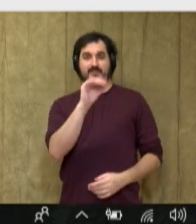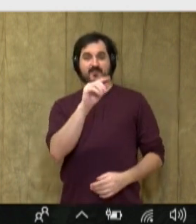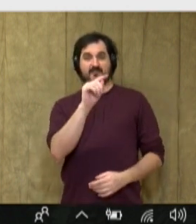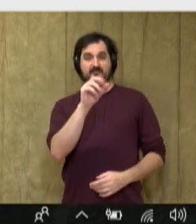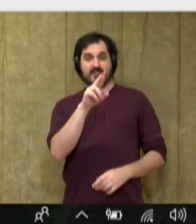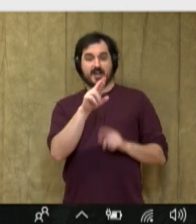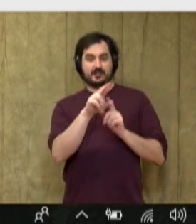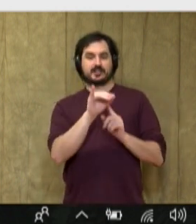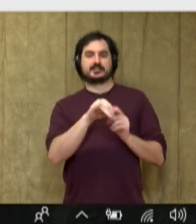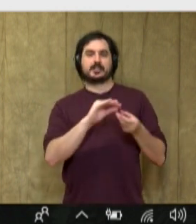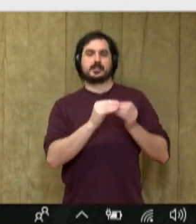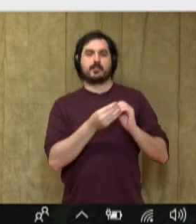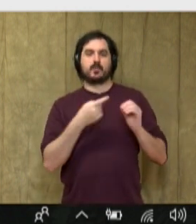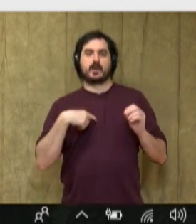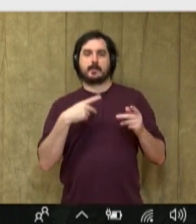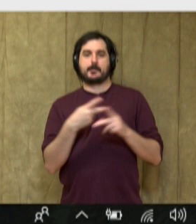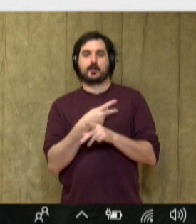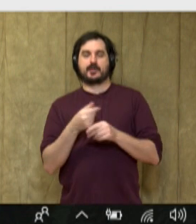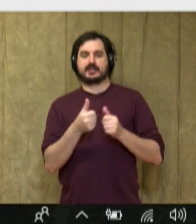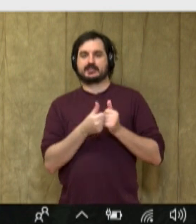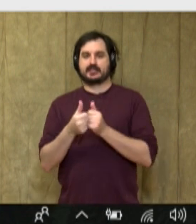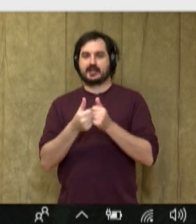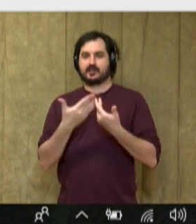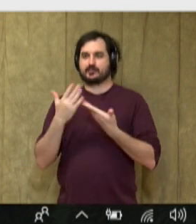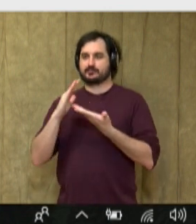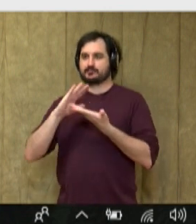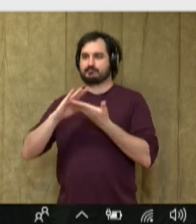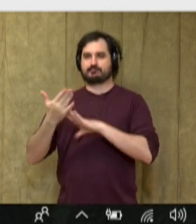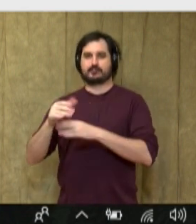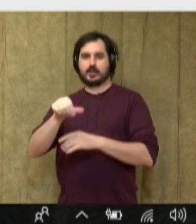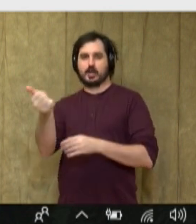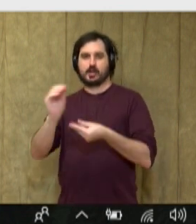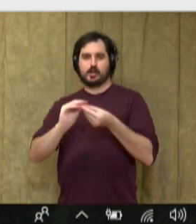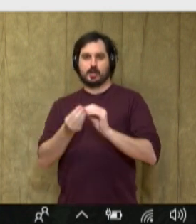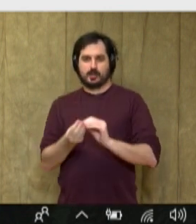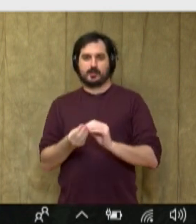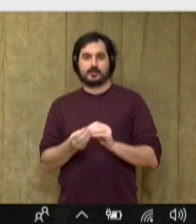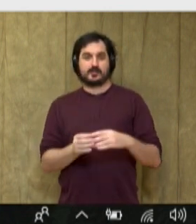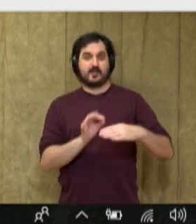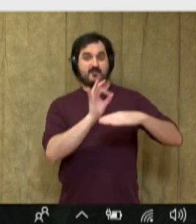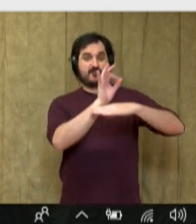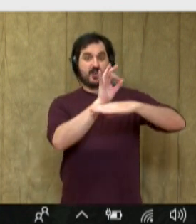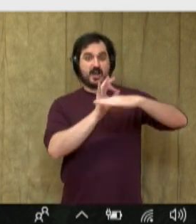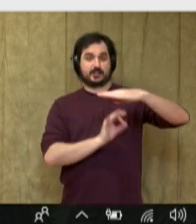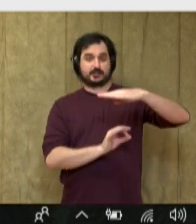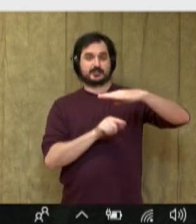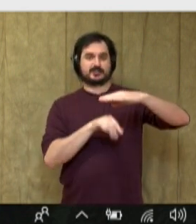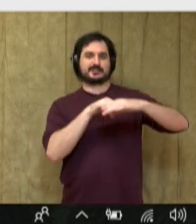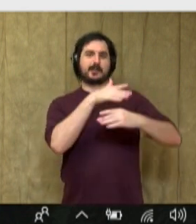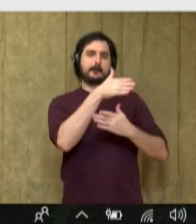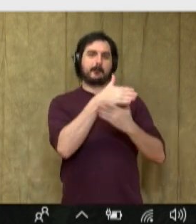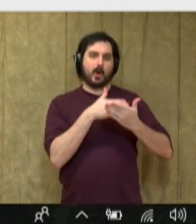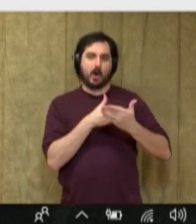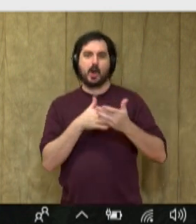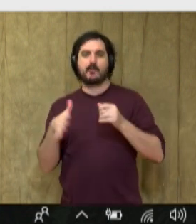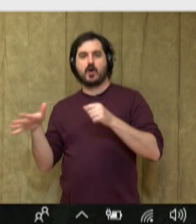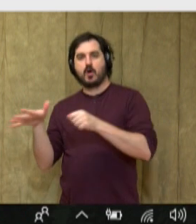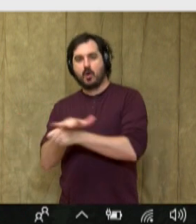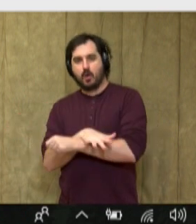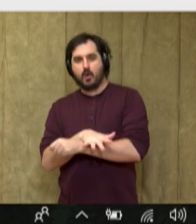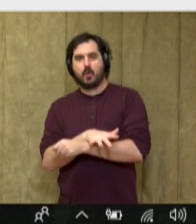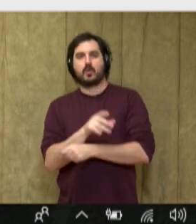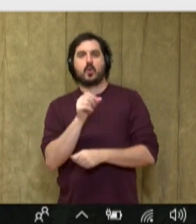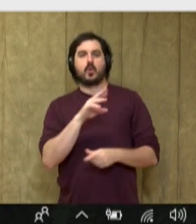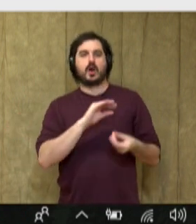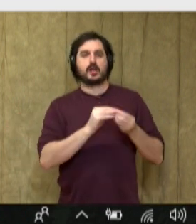number. A fraction is a part of a whole or a number of equal parts. So here you have 3/5. That means I have